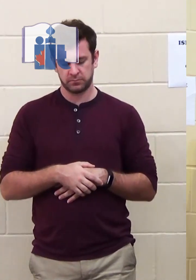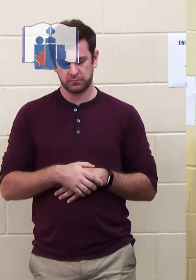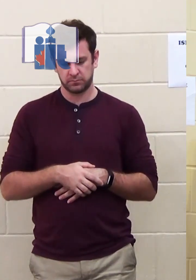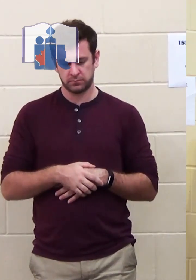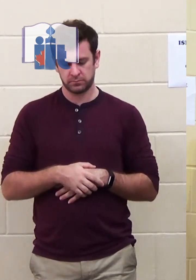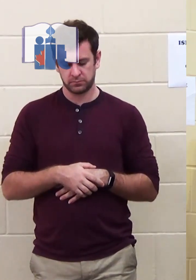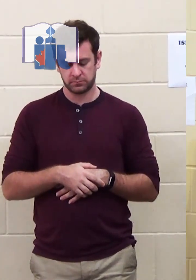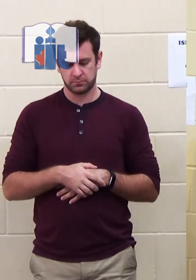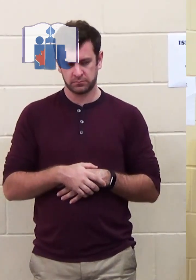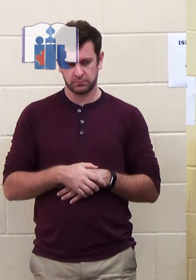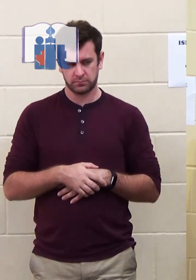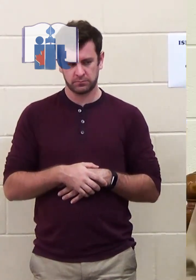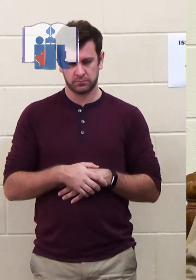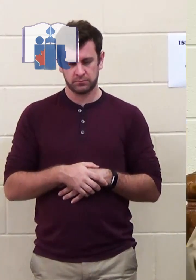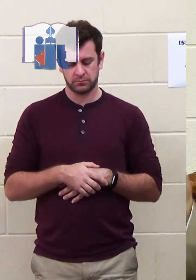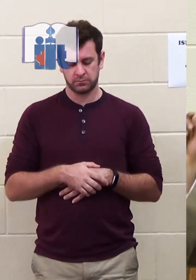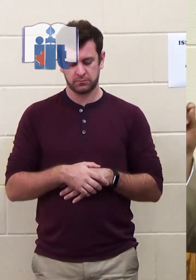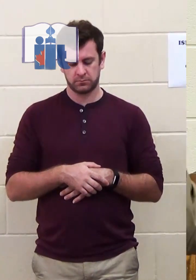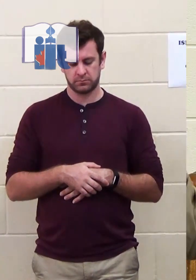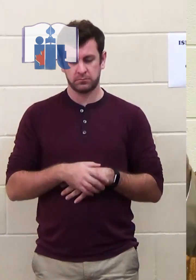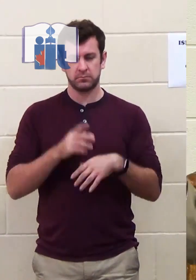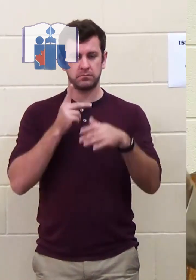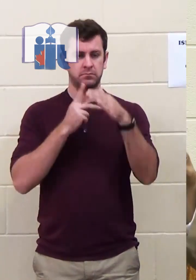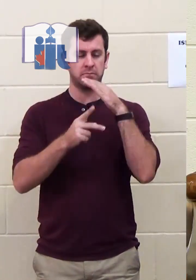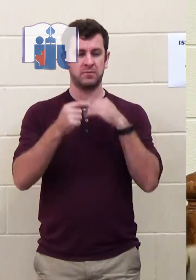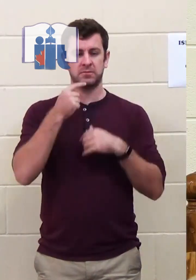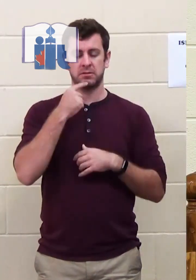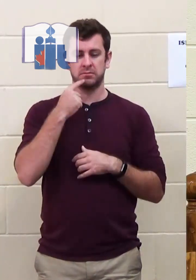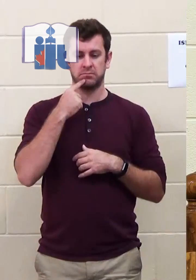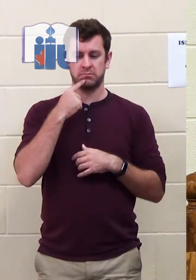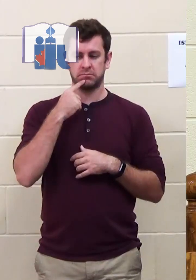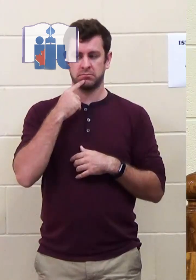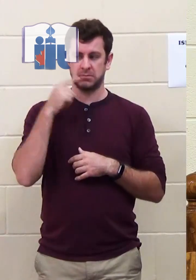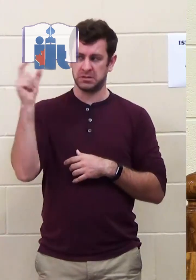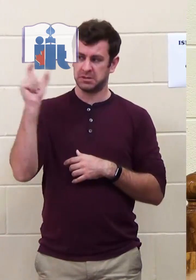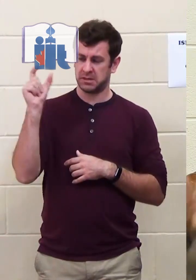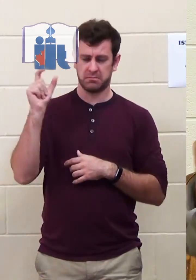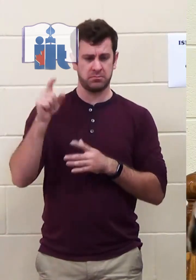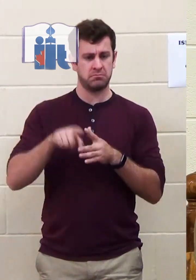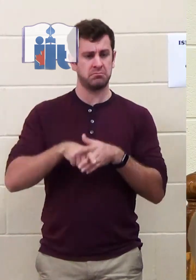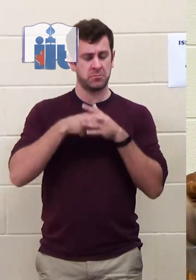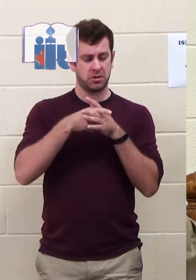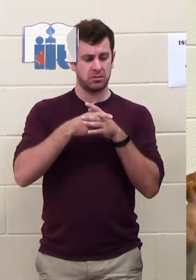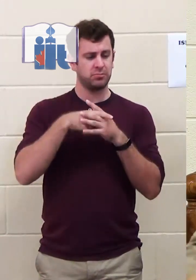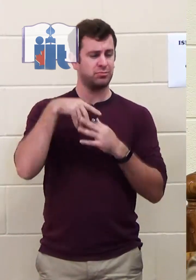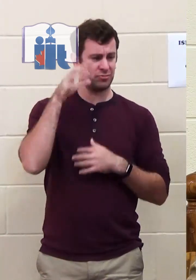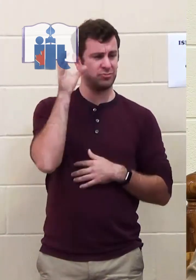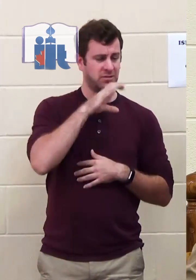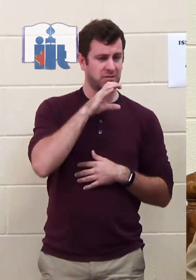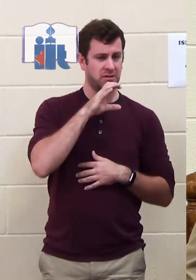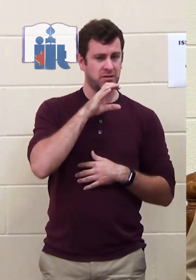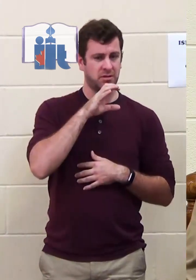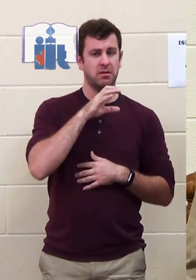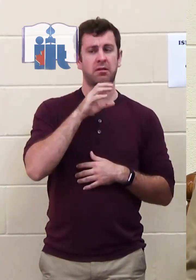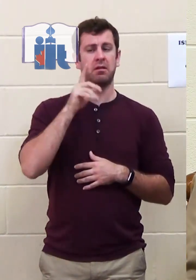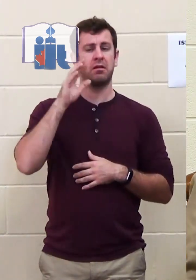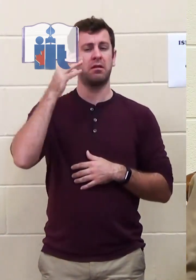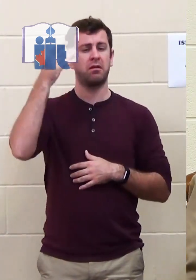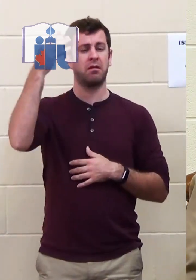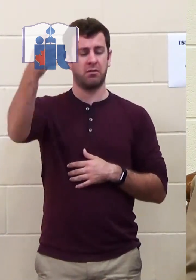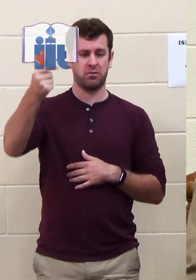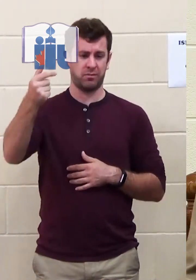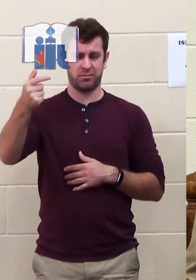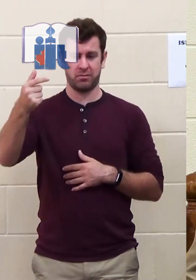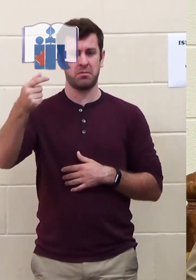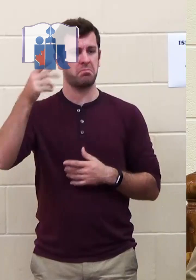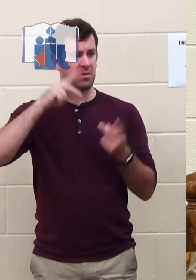ghuraba." The Prophet said, Islam began strange and it will return to being strange. So